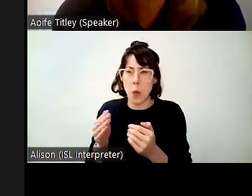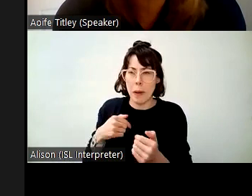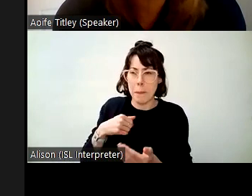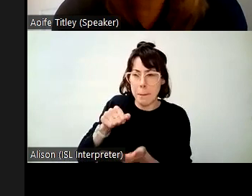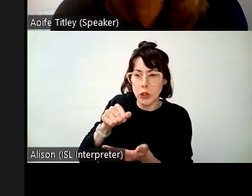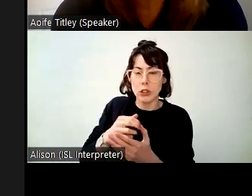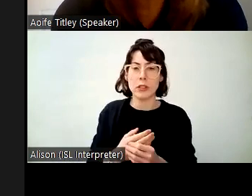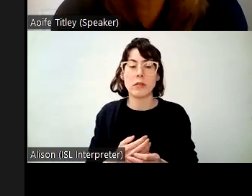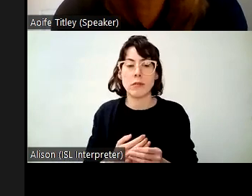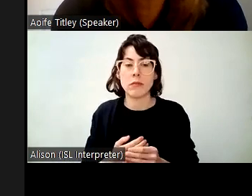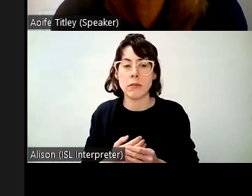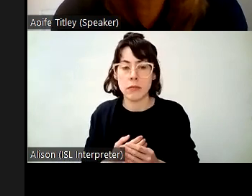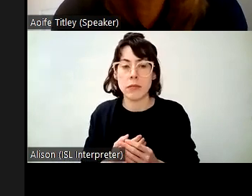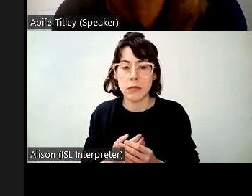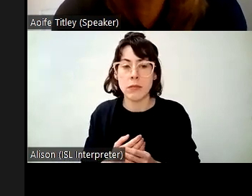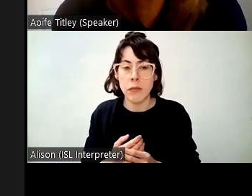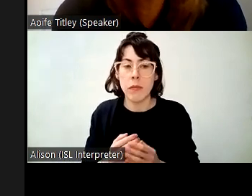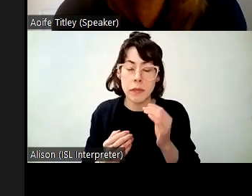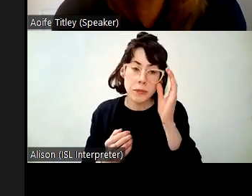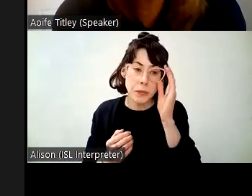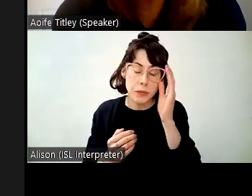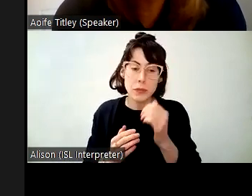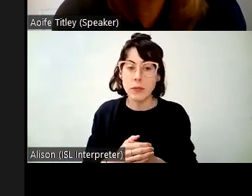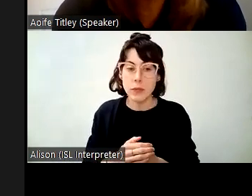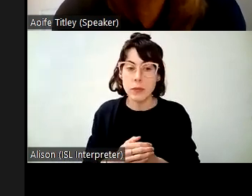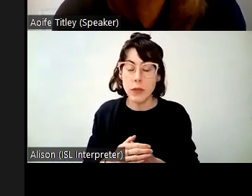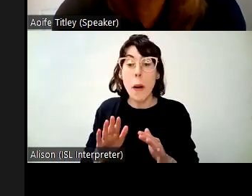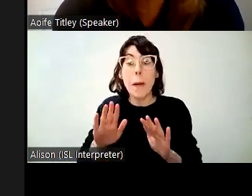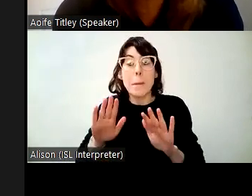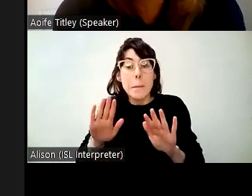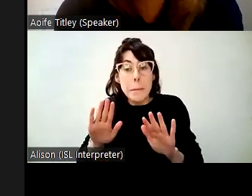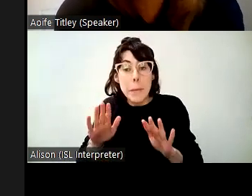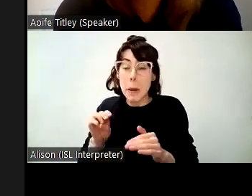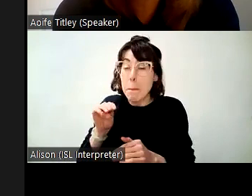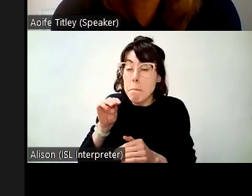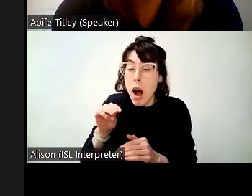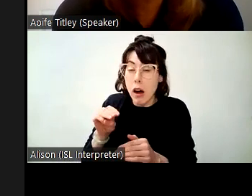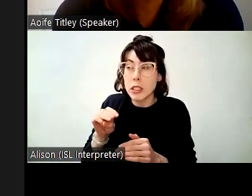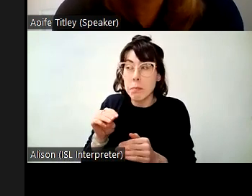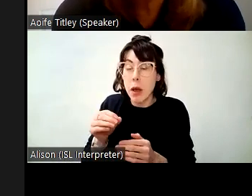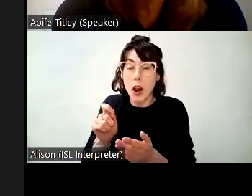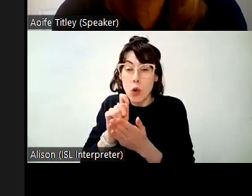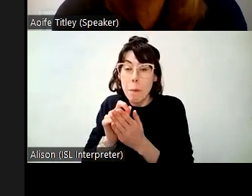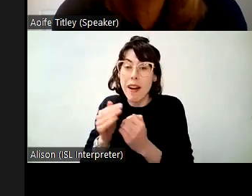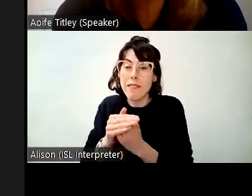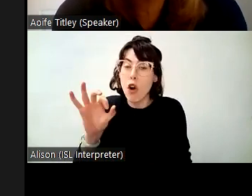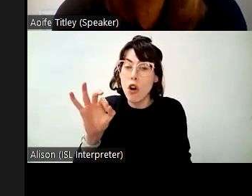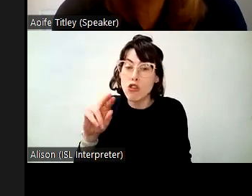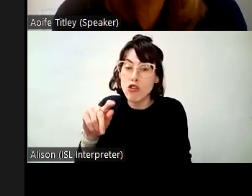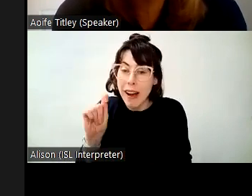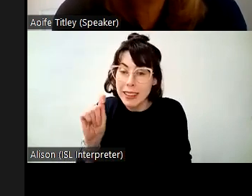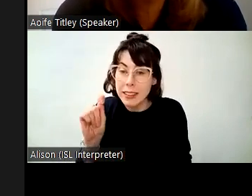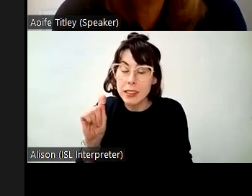say that it's great news that there could be potentially bursaries available depending on what sector you're coming from. So if you're working in